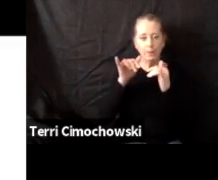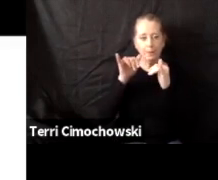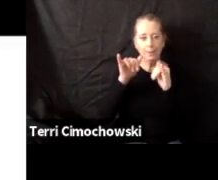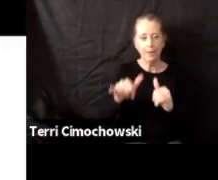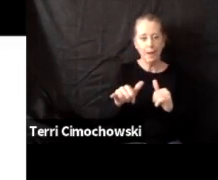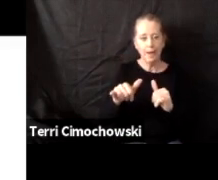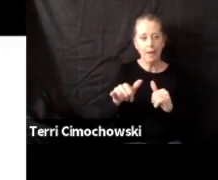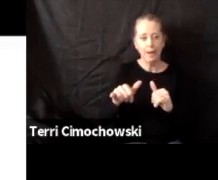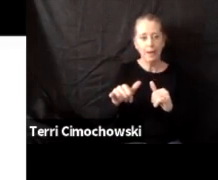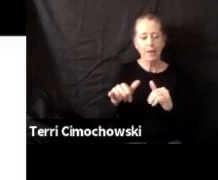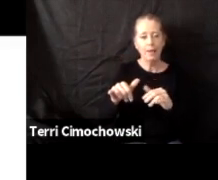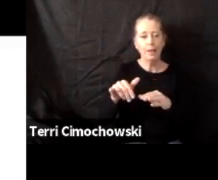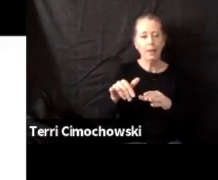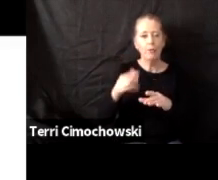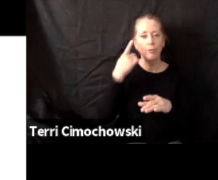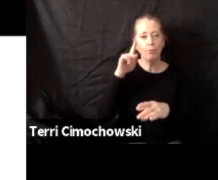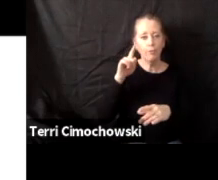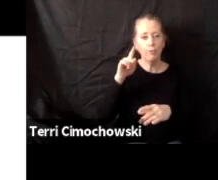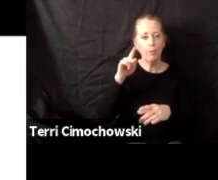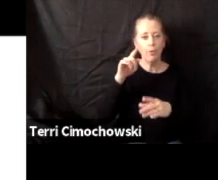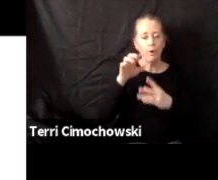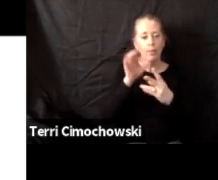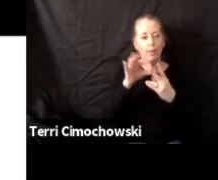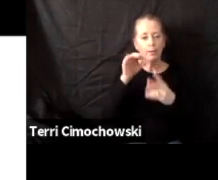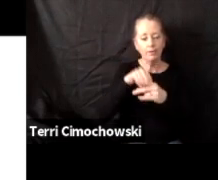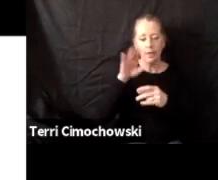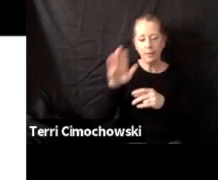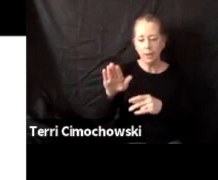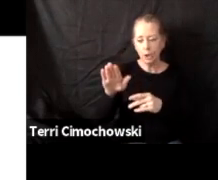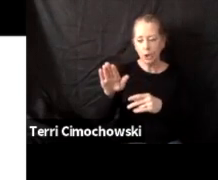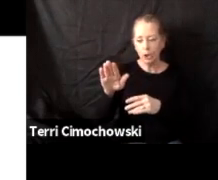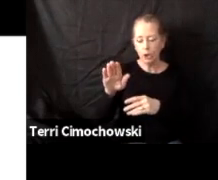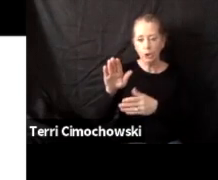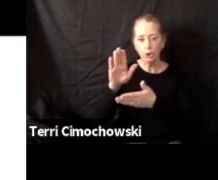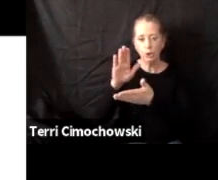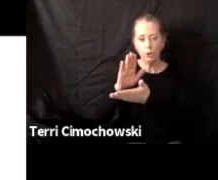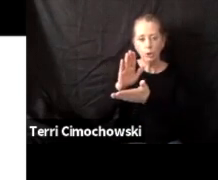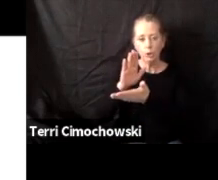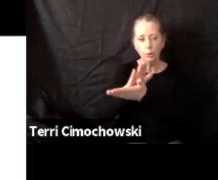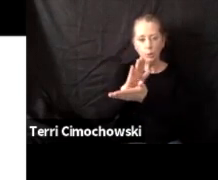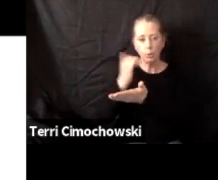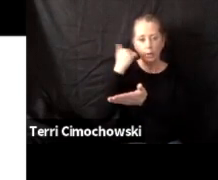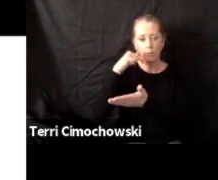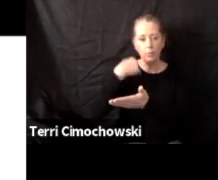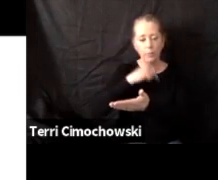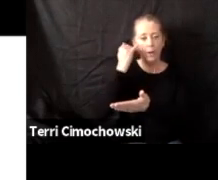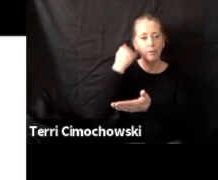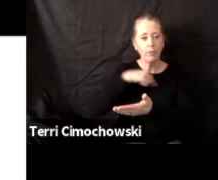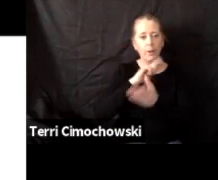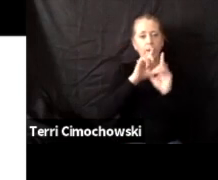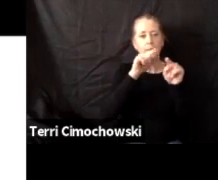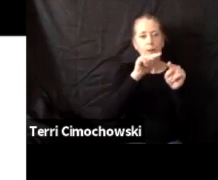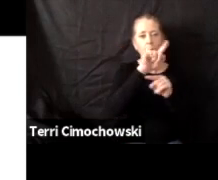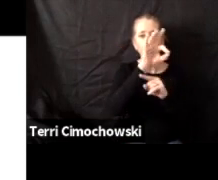current brick and mortar school when we open enroll this year, if we attend 196 Online? If they're